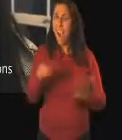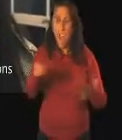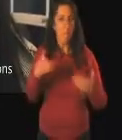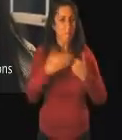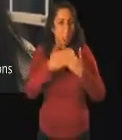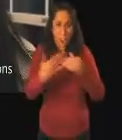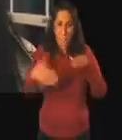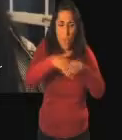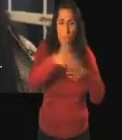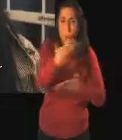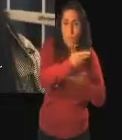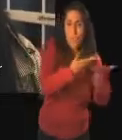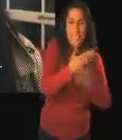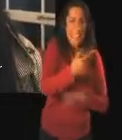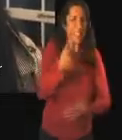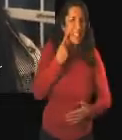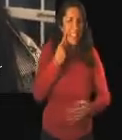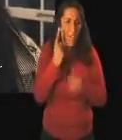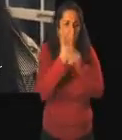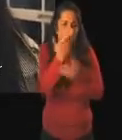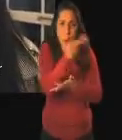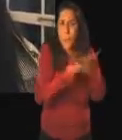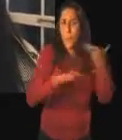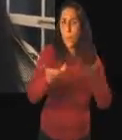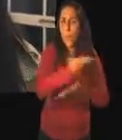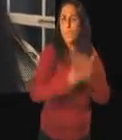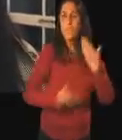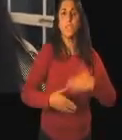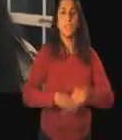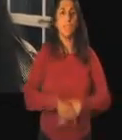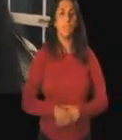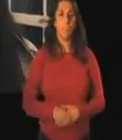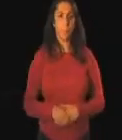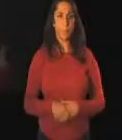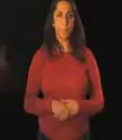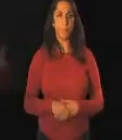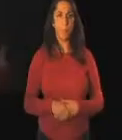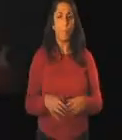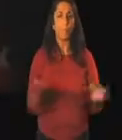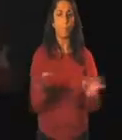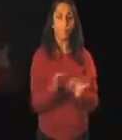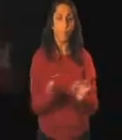gets involved in conversations a lot more and she finds it easier to follow people as well.